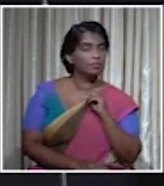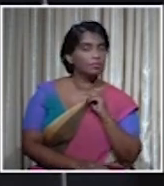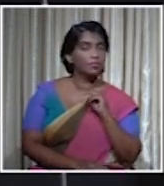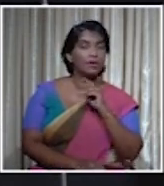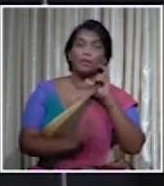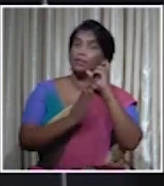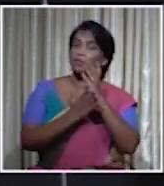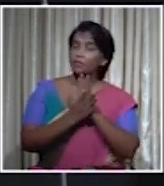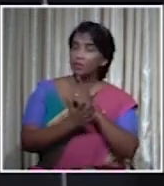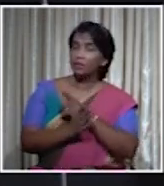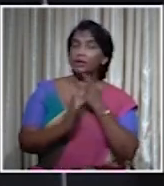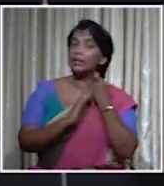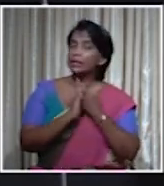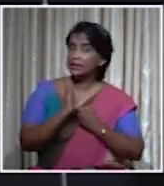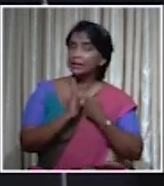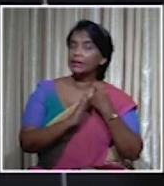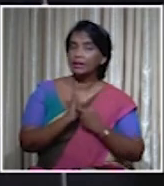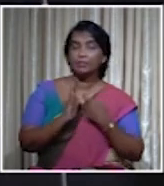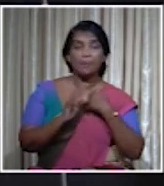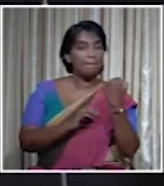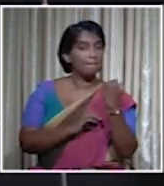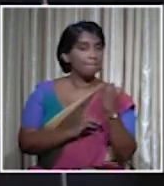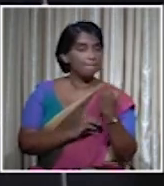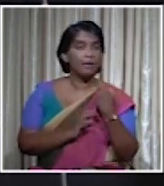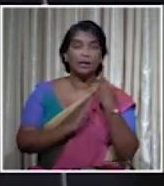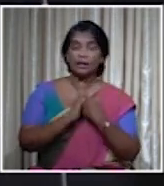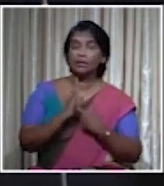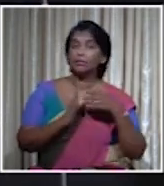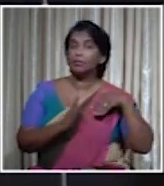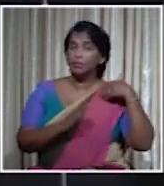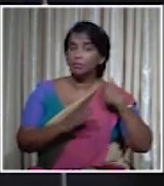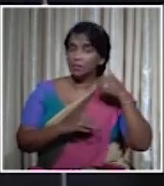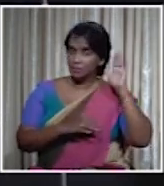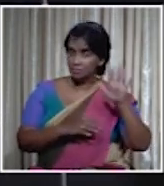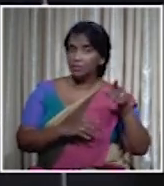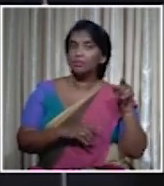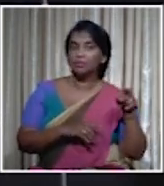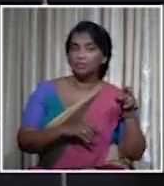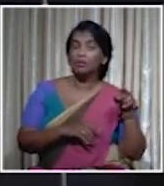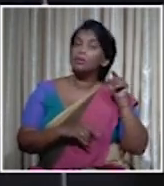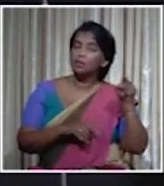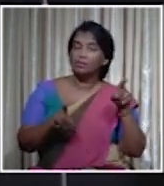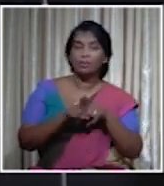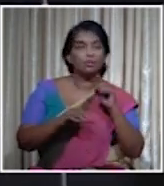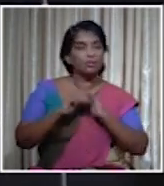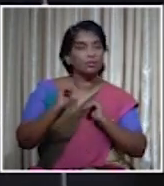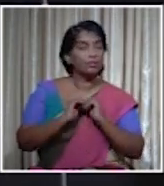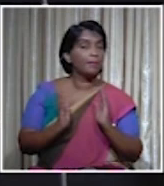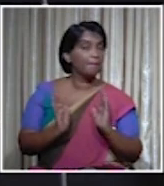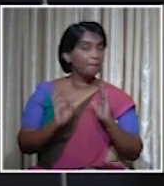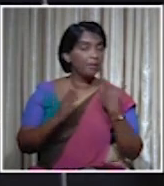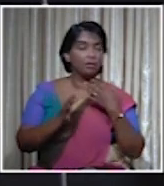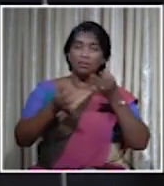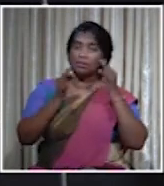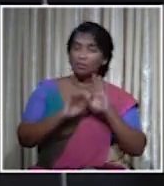criminal investigations and prosecutions. Such powers are held in public trust. They must be exercised for the due administration of justice